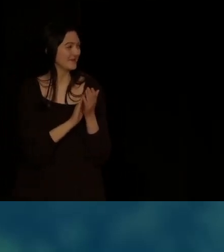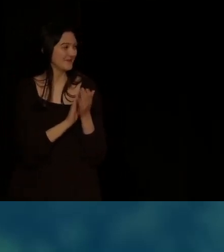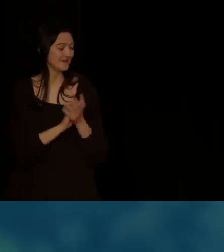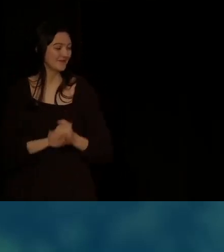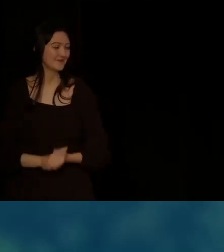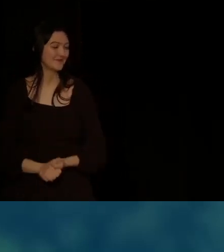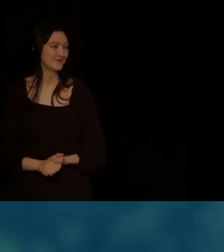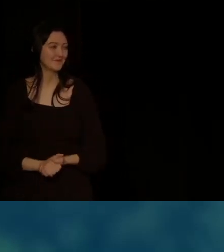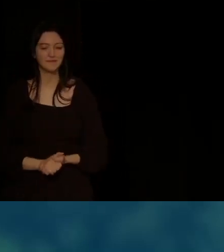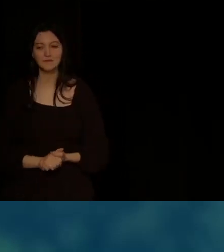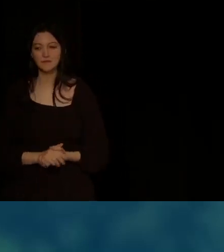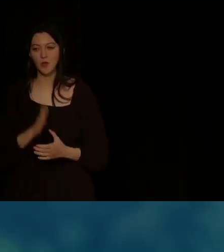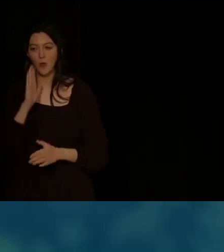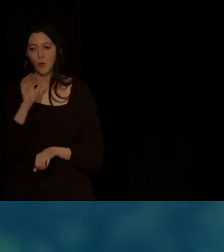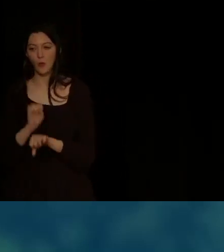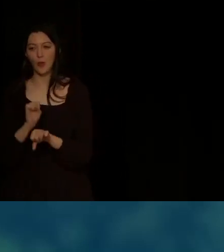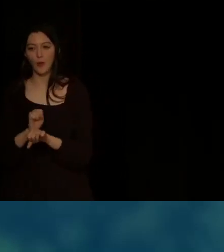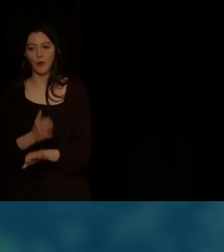We'll work on that.